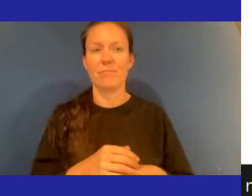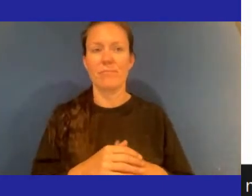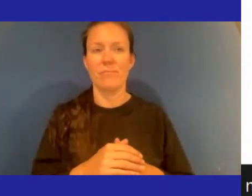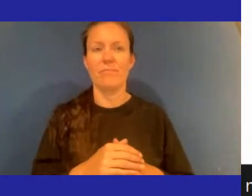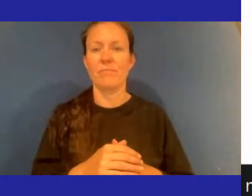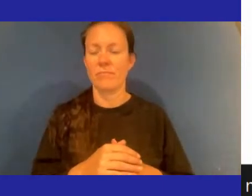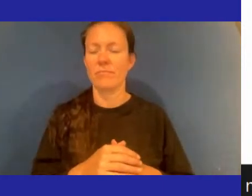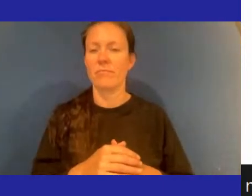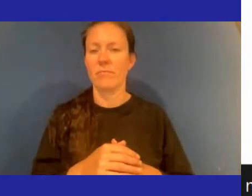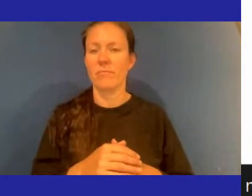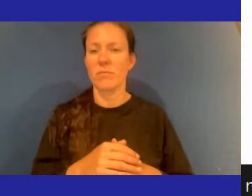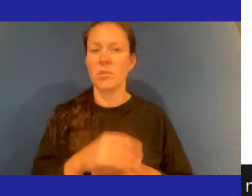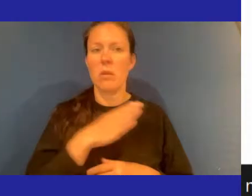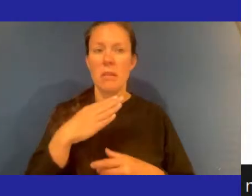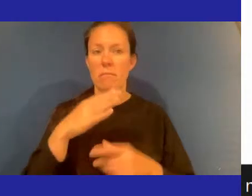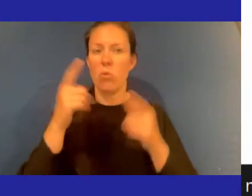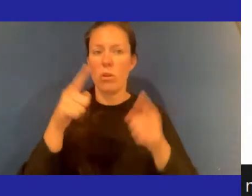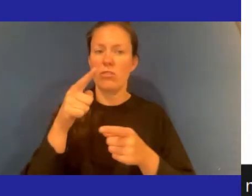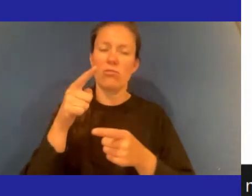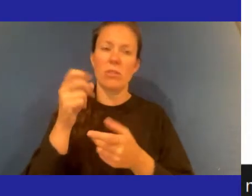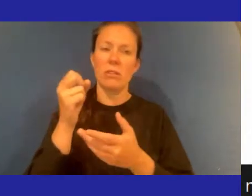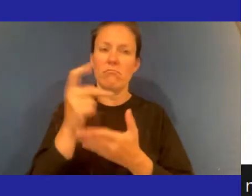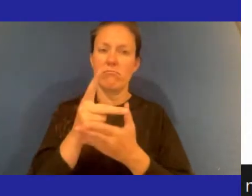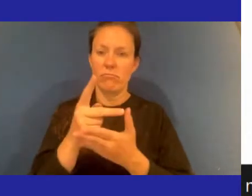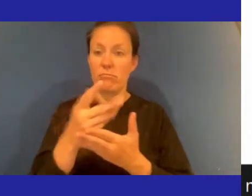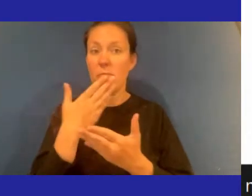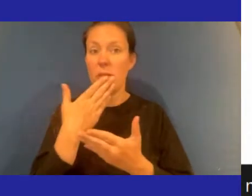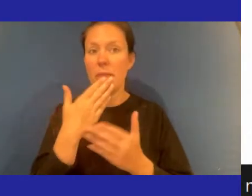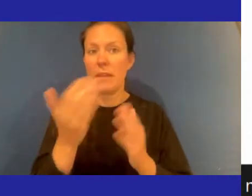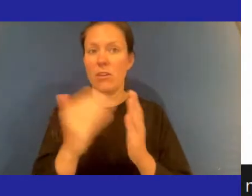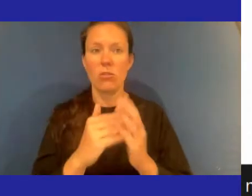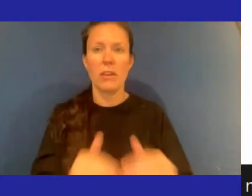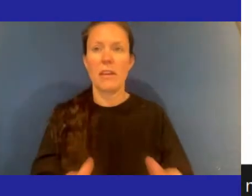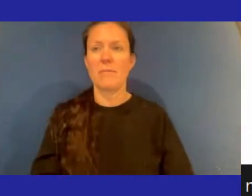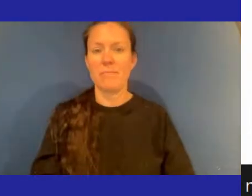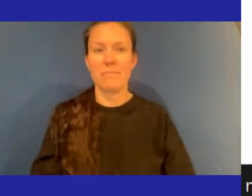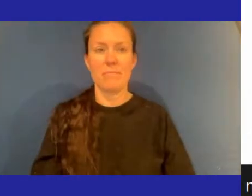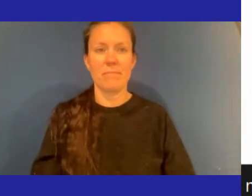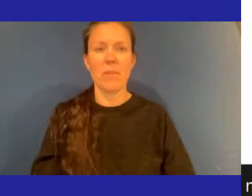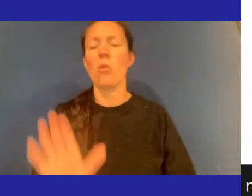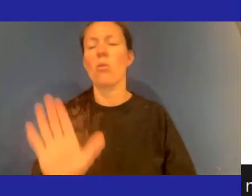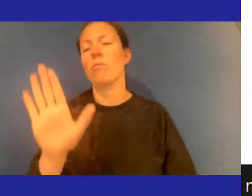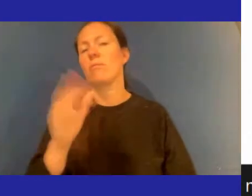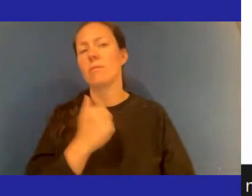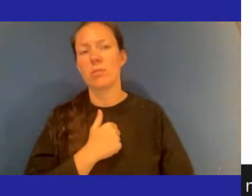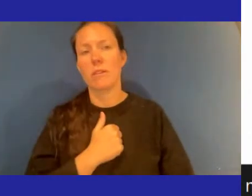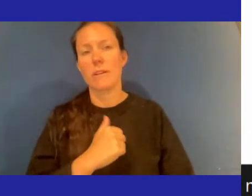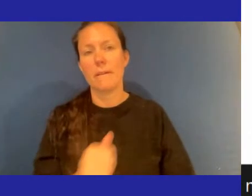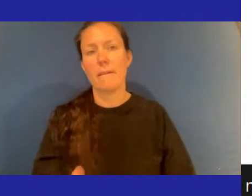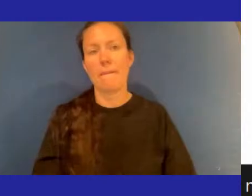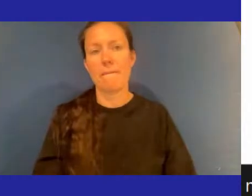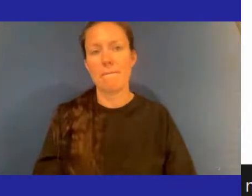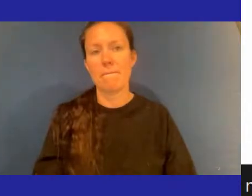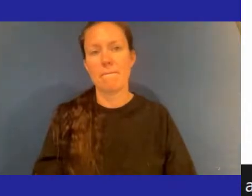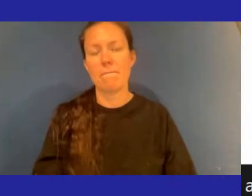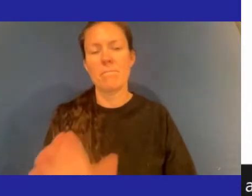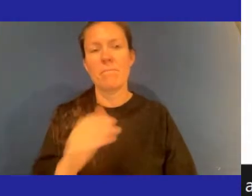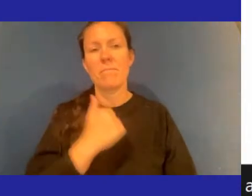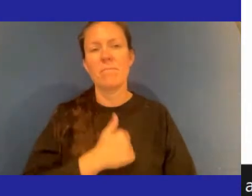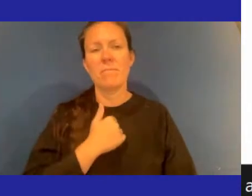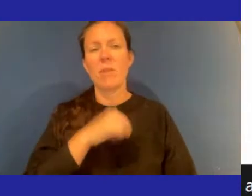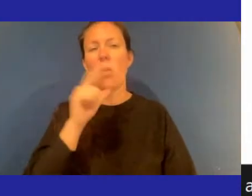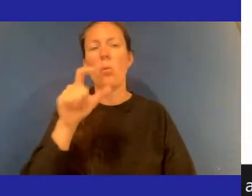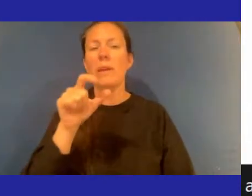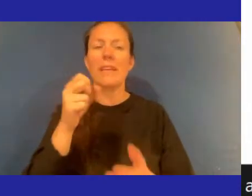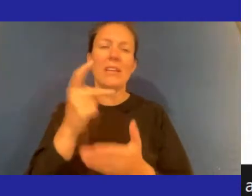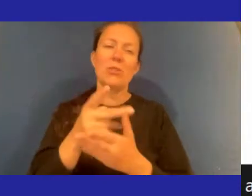board for final approval. And thank you again. And I'm sorry. Apologies, we didn't need to approve that, but anyway.